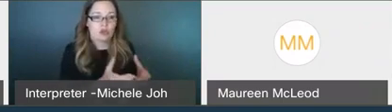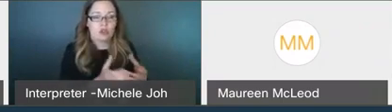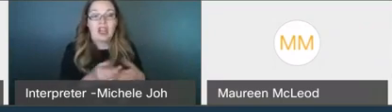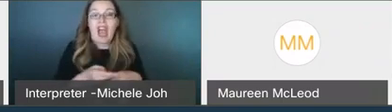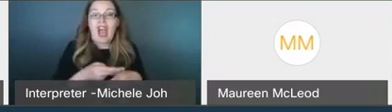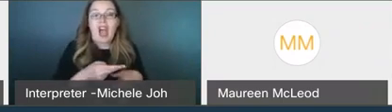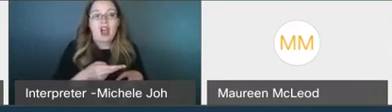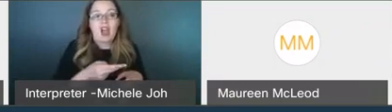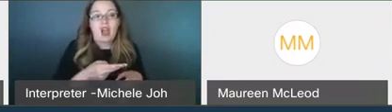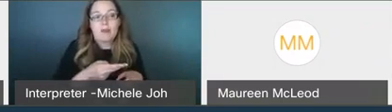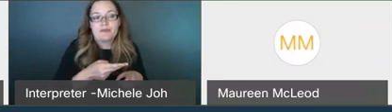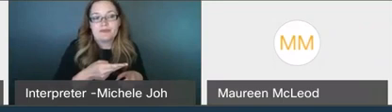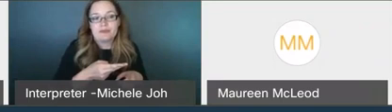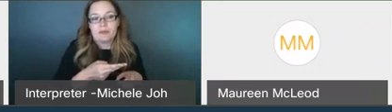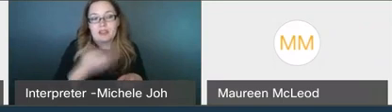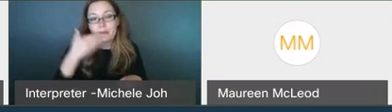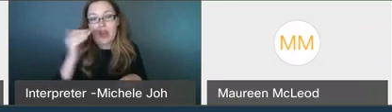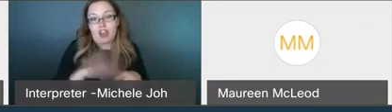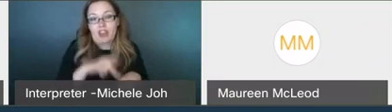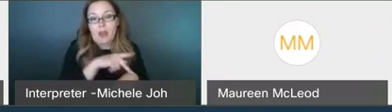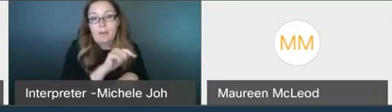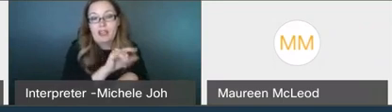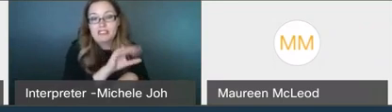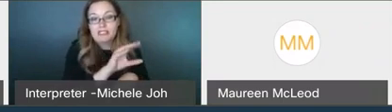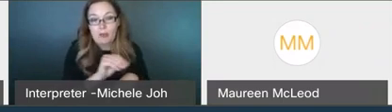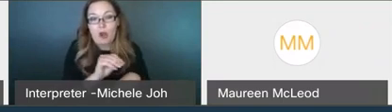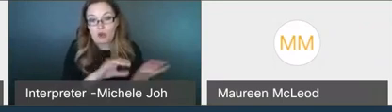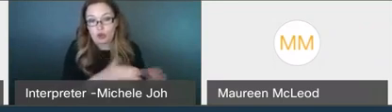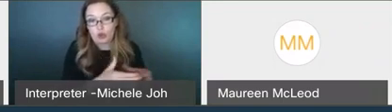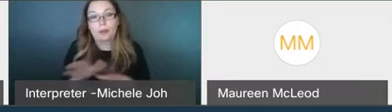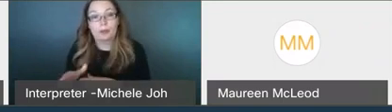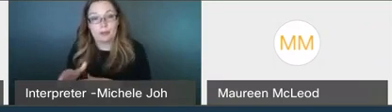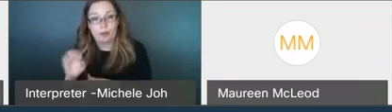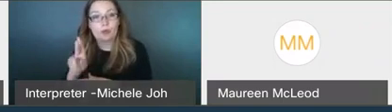than the average dose and higher suppressed opioid use.